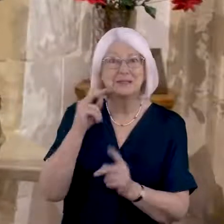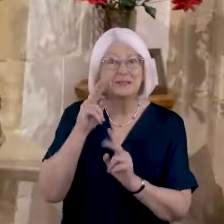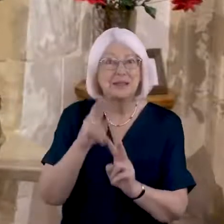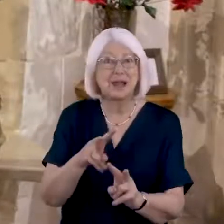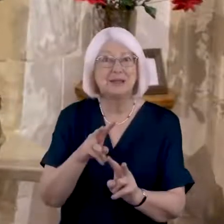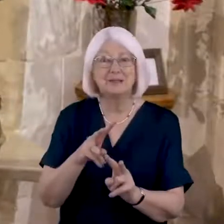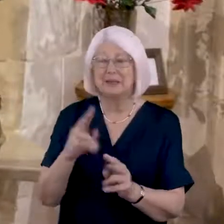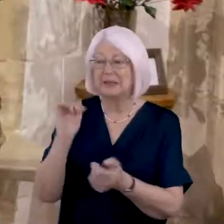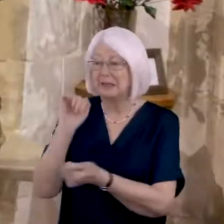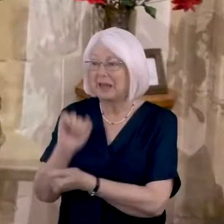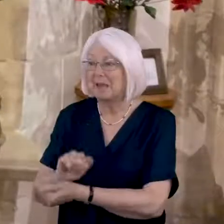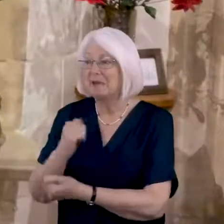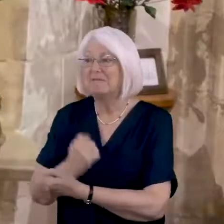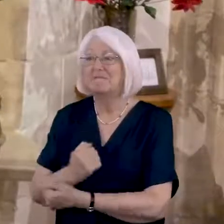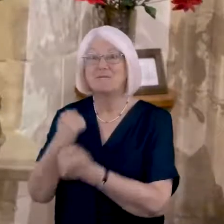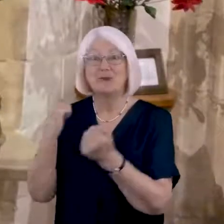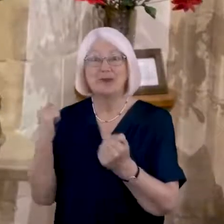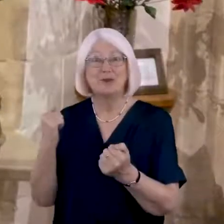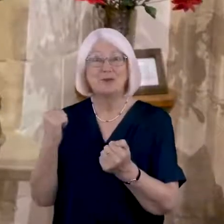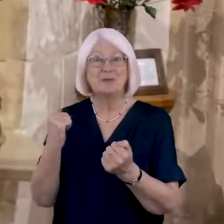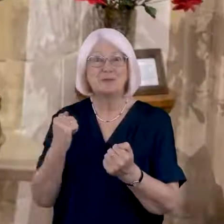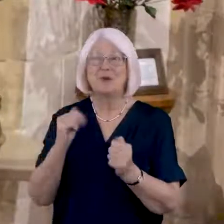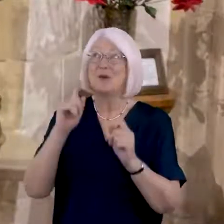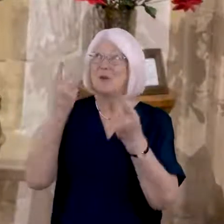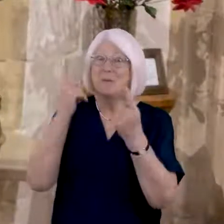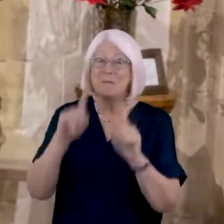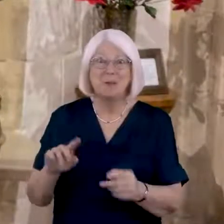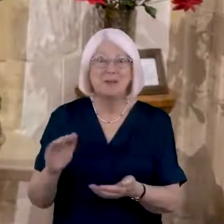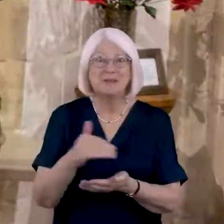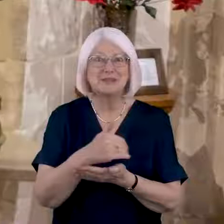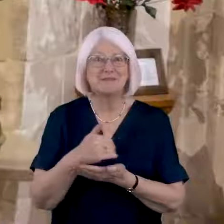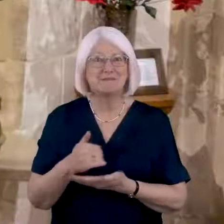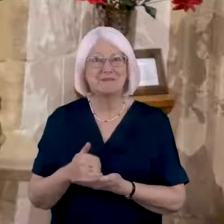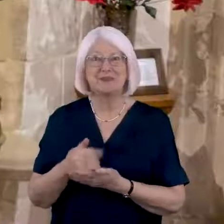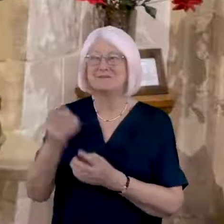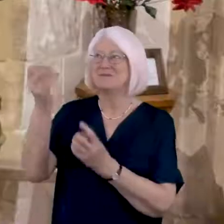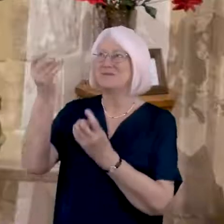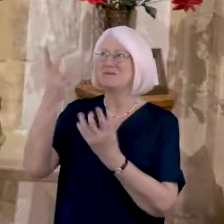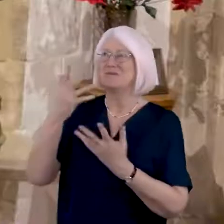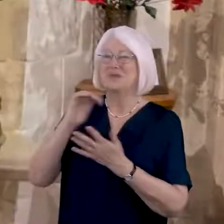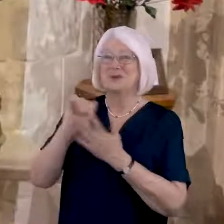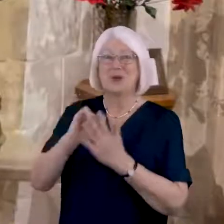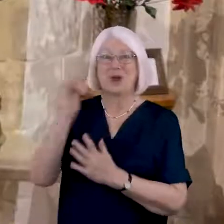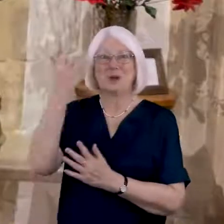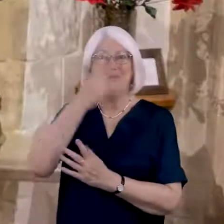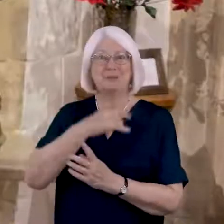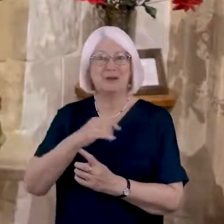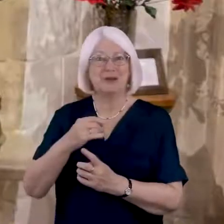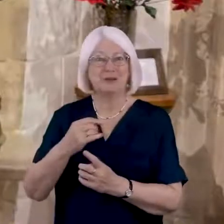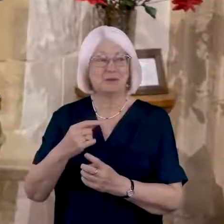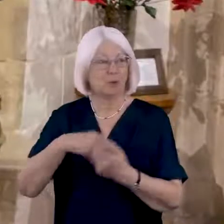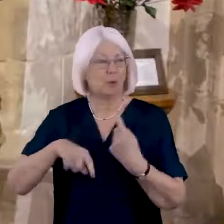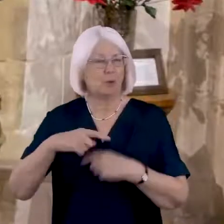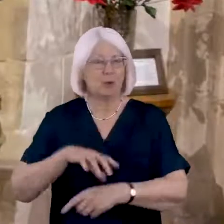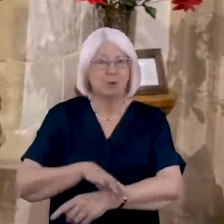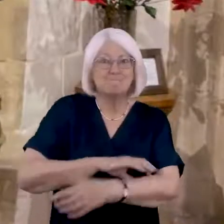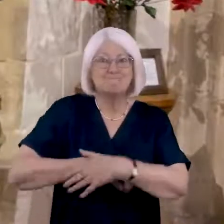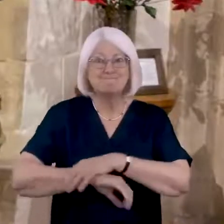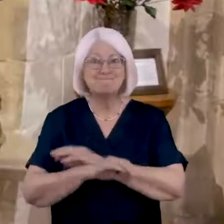and salvation to your people. Anoint us with your Spirit, rouse us to work in his